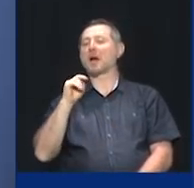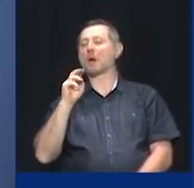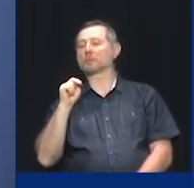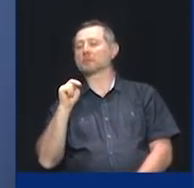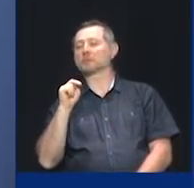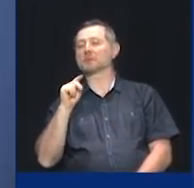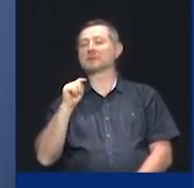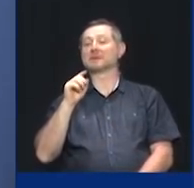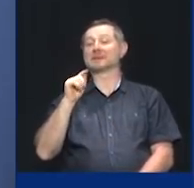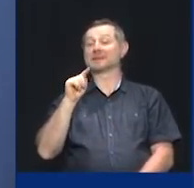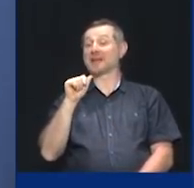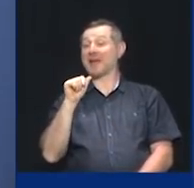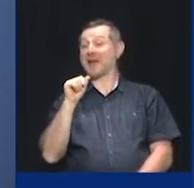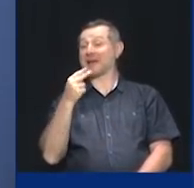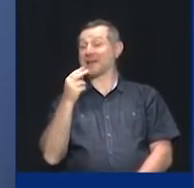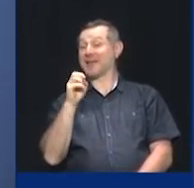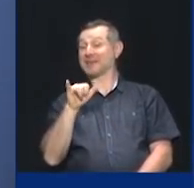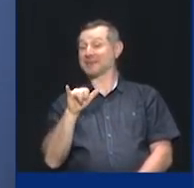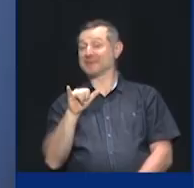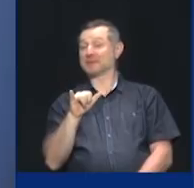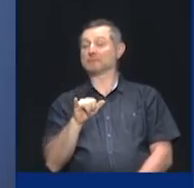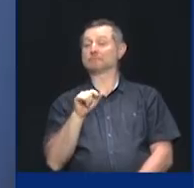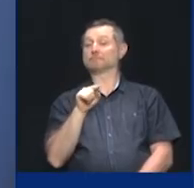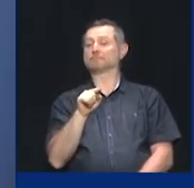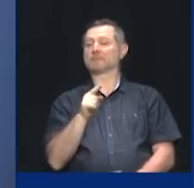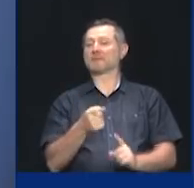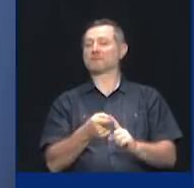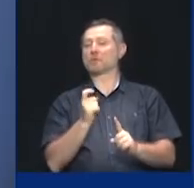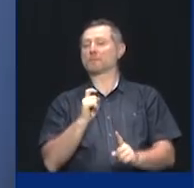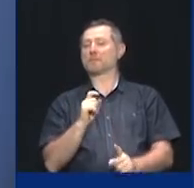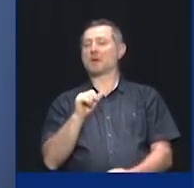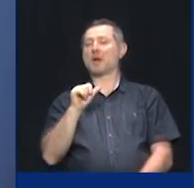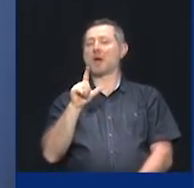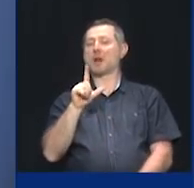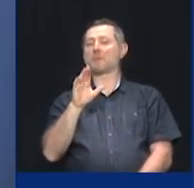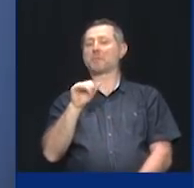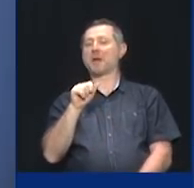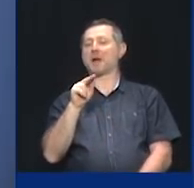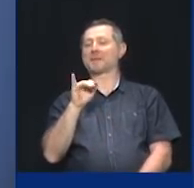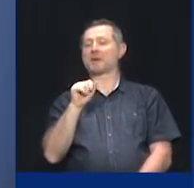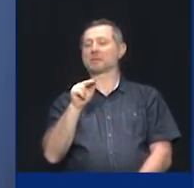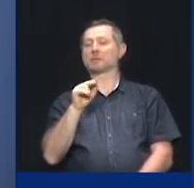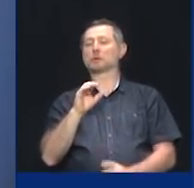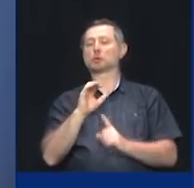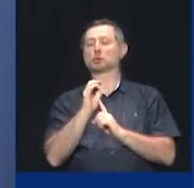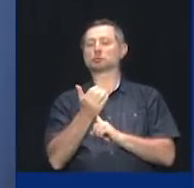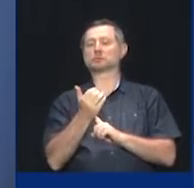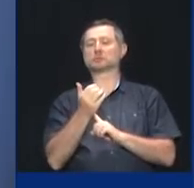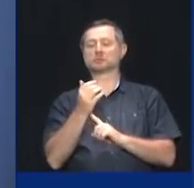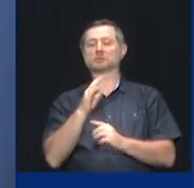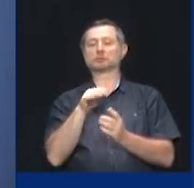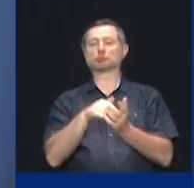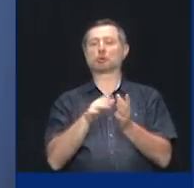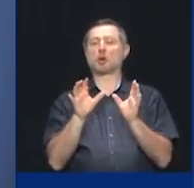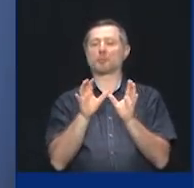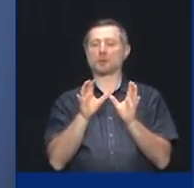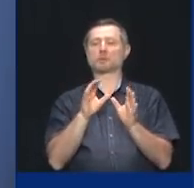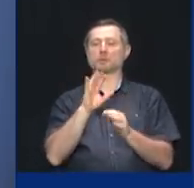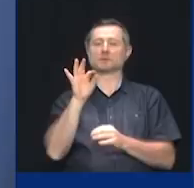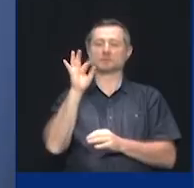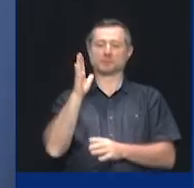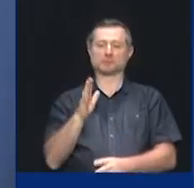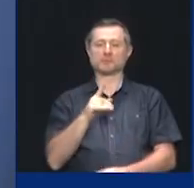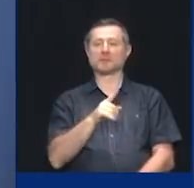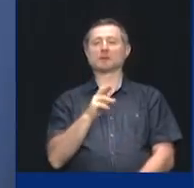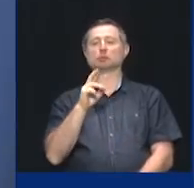Kukaj, Albanian Islamic Cultural Center. Chaplain Robert Rice, United